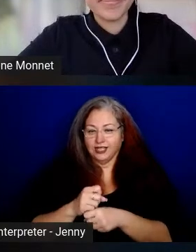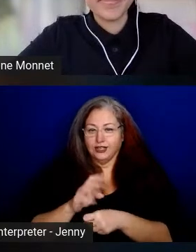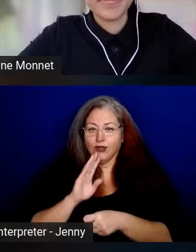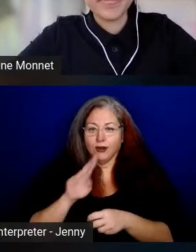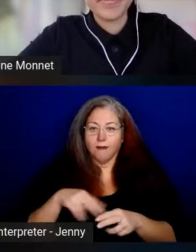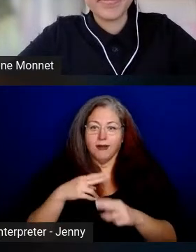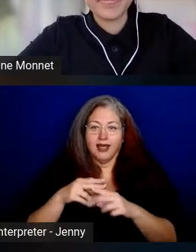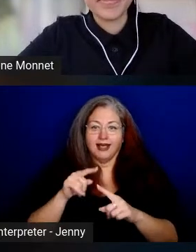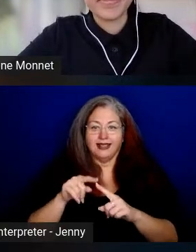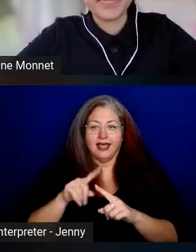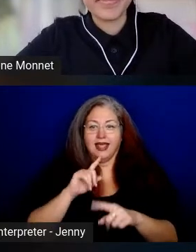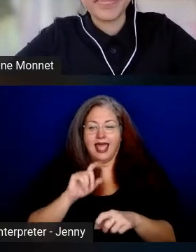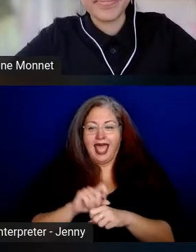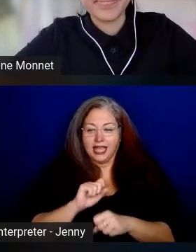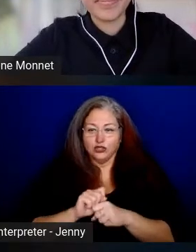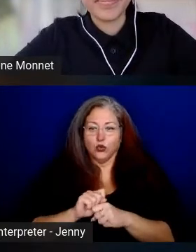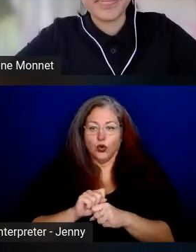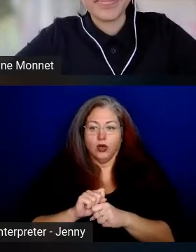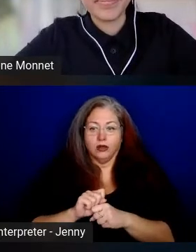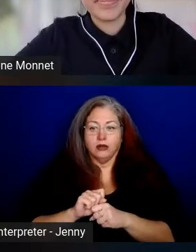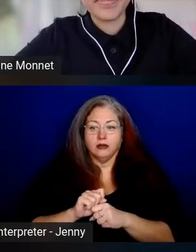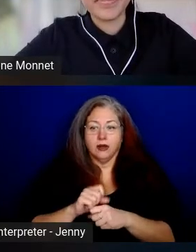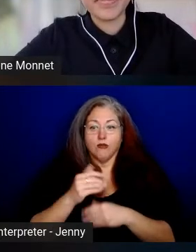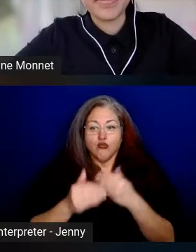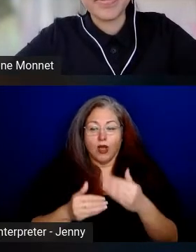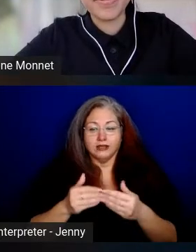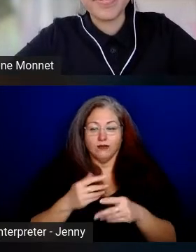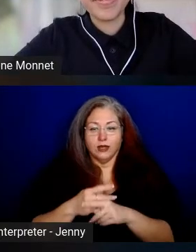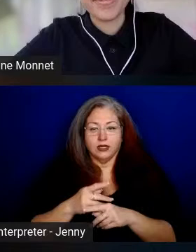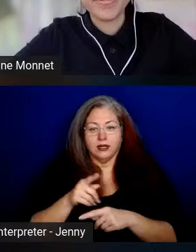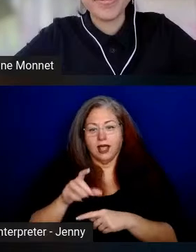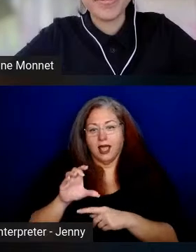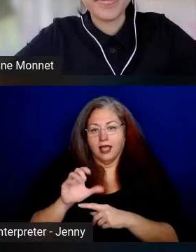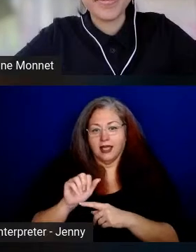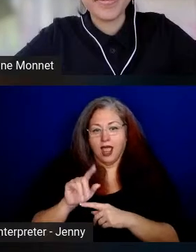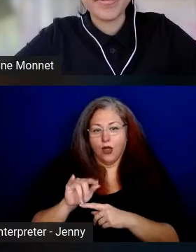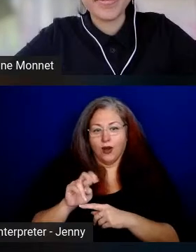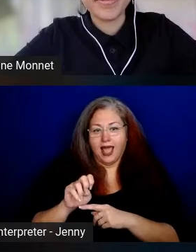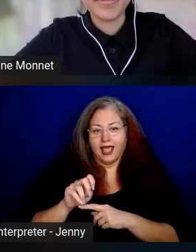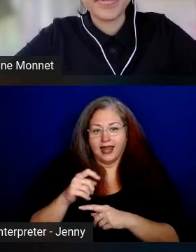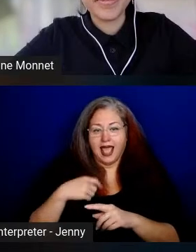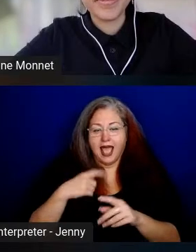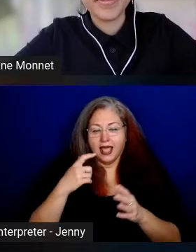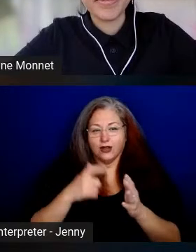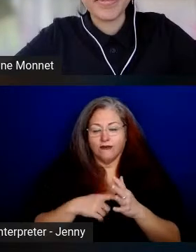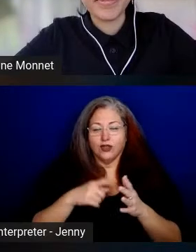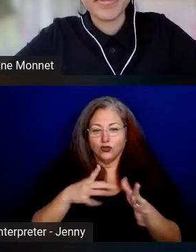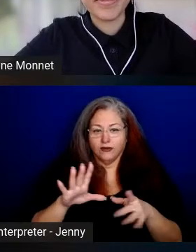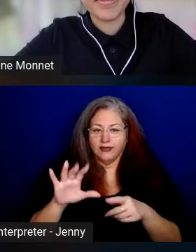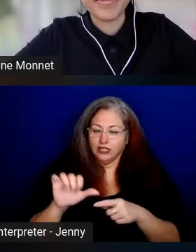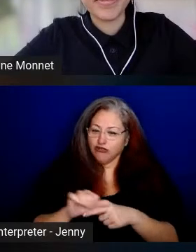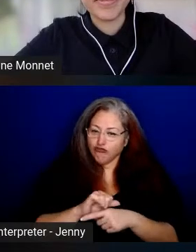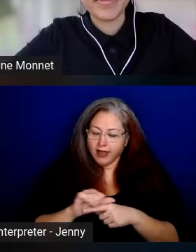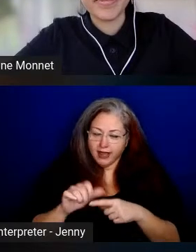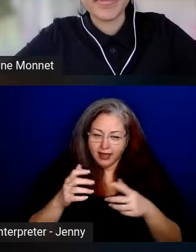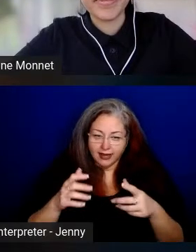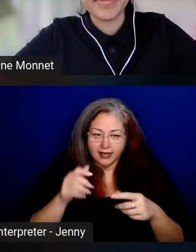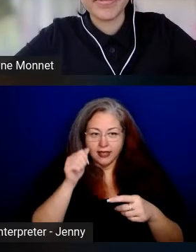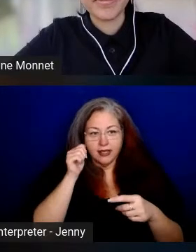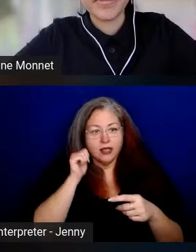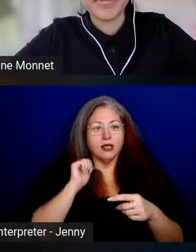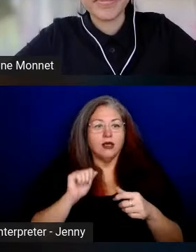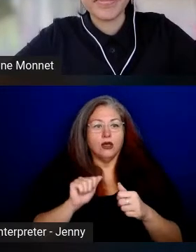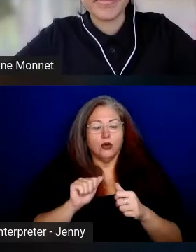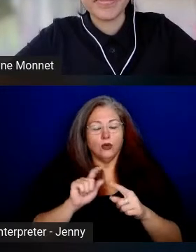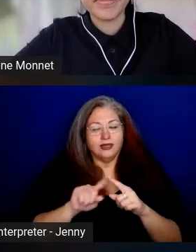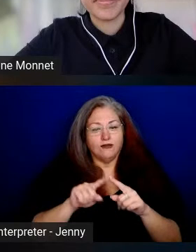actual nuts and bolts of production, Caroline, I see you've been trained in various disciplines,